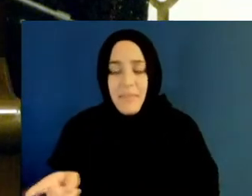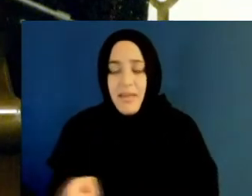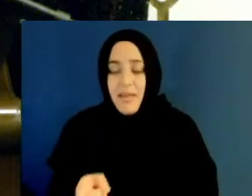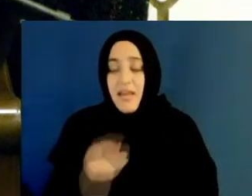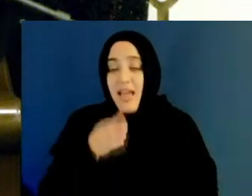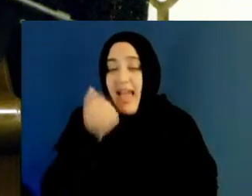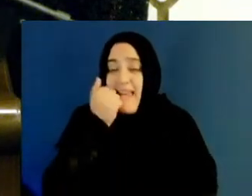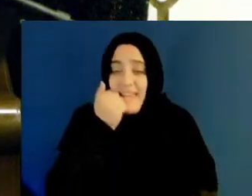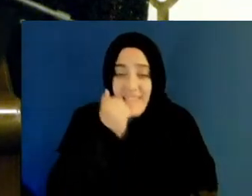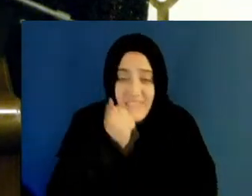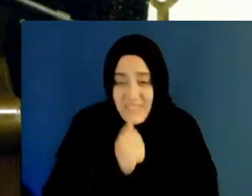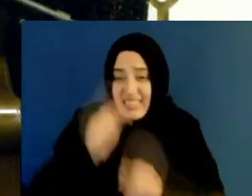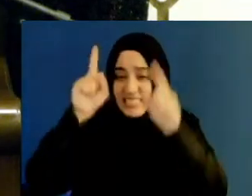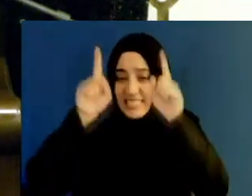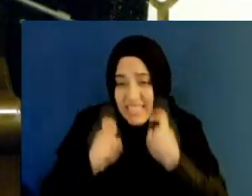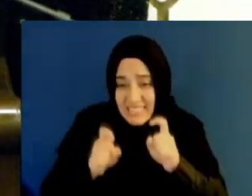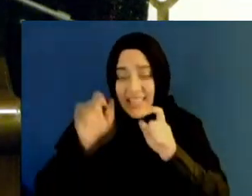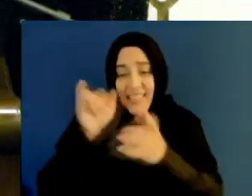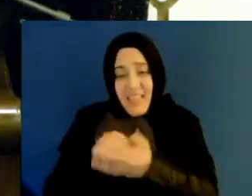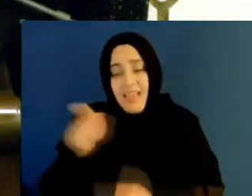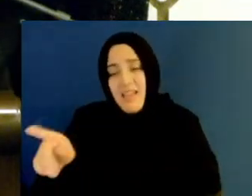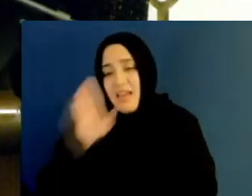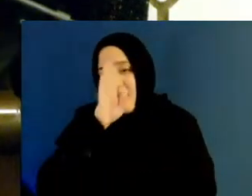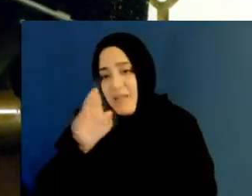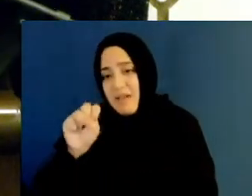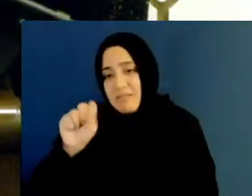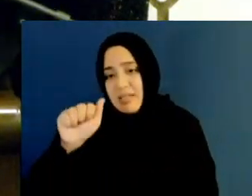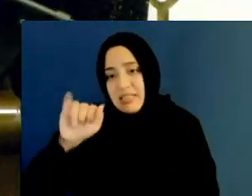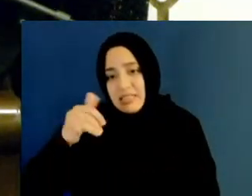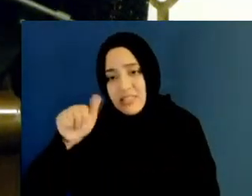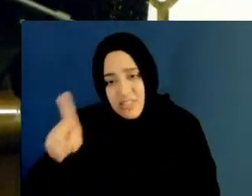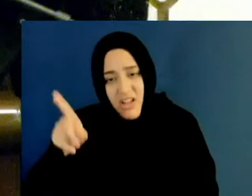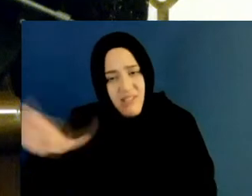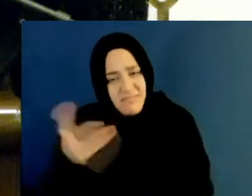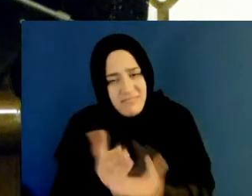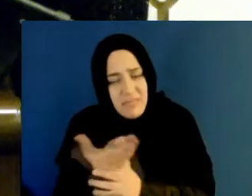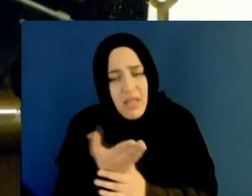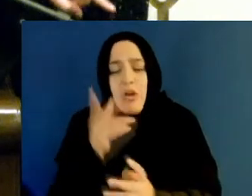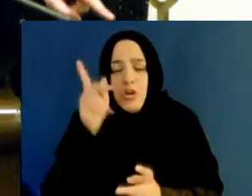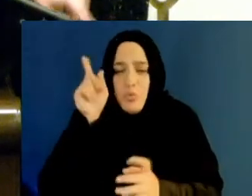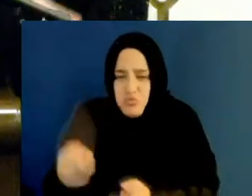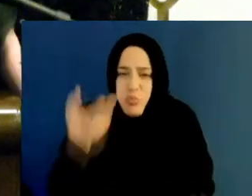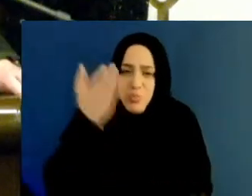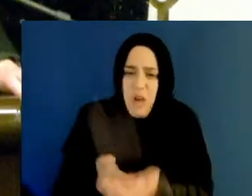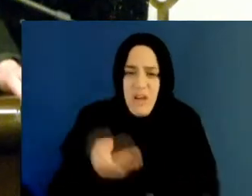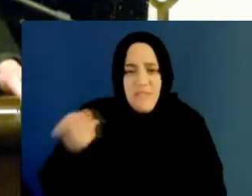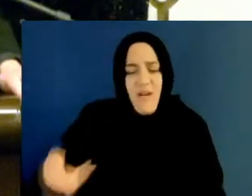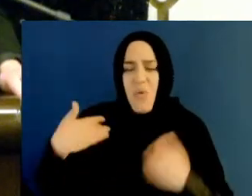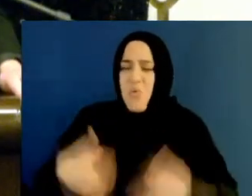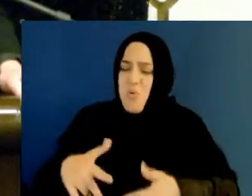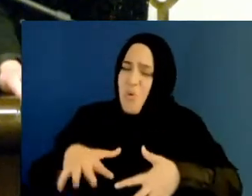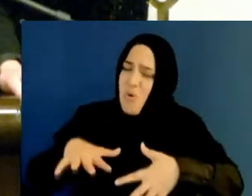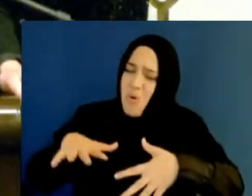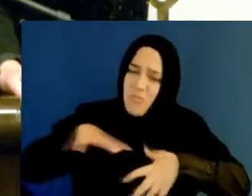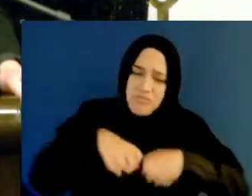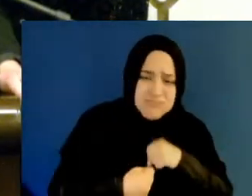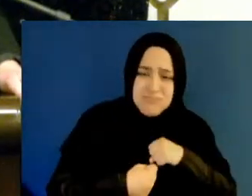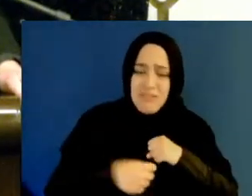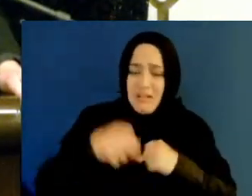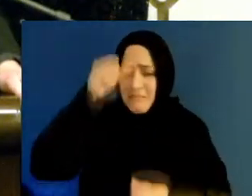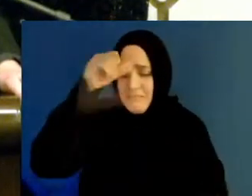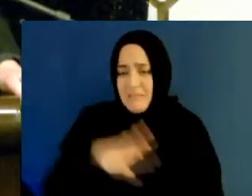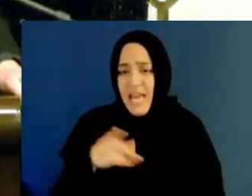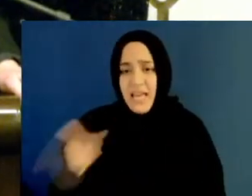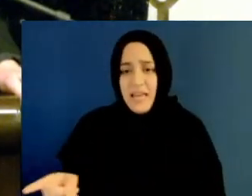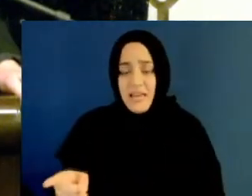through stipulates this should be a broken man. When he enters into Sham, not only is he a